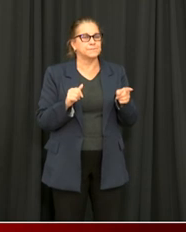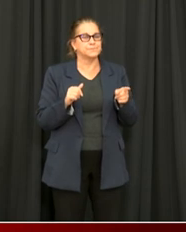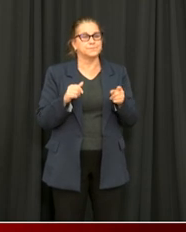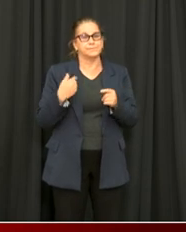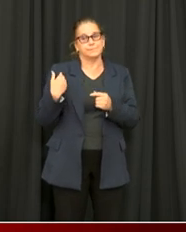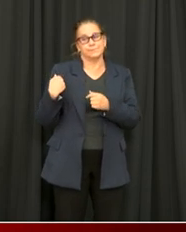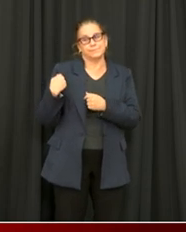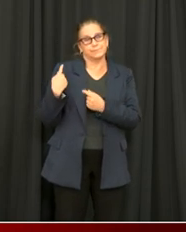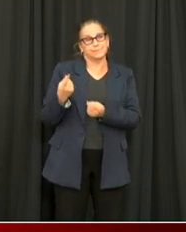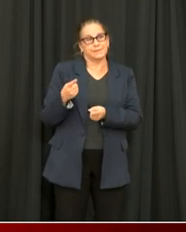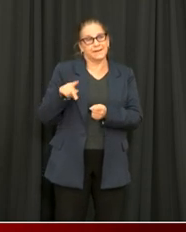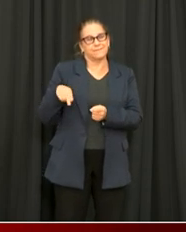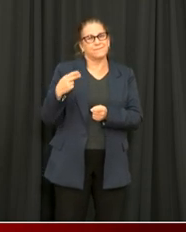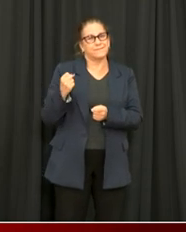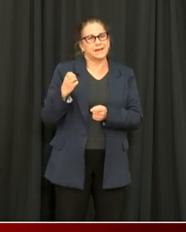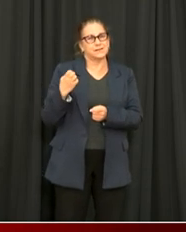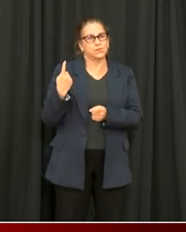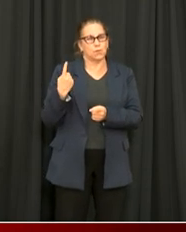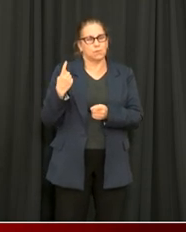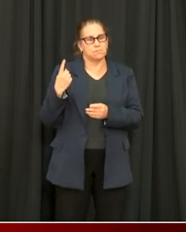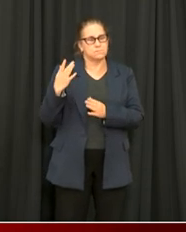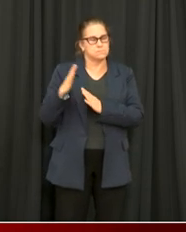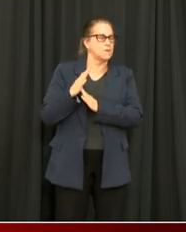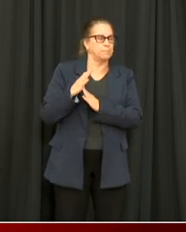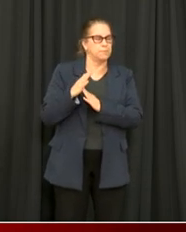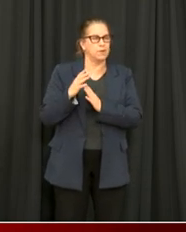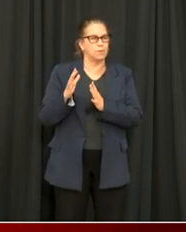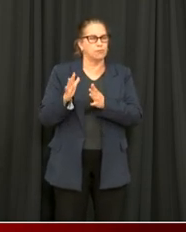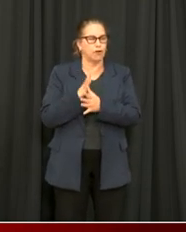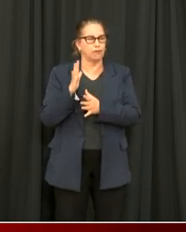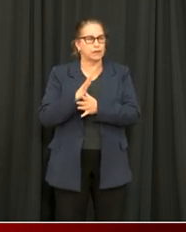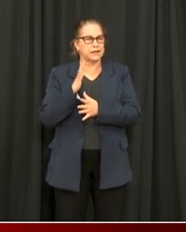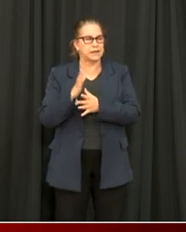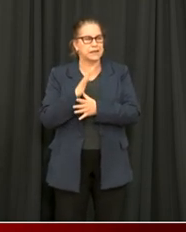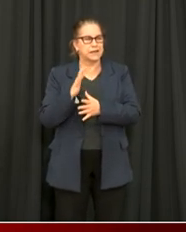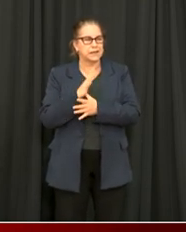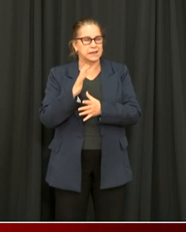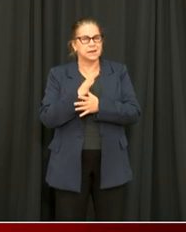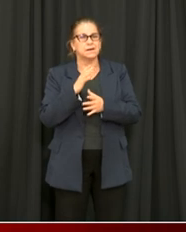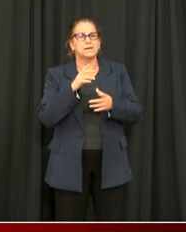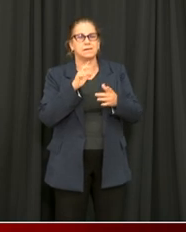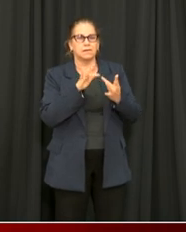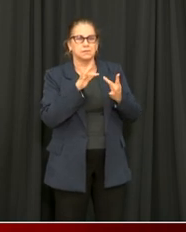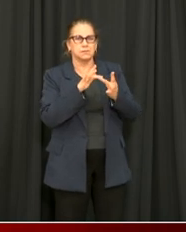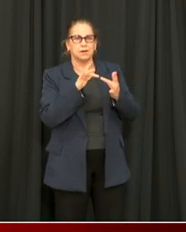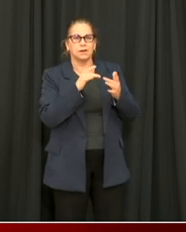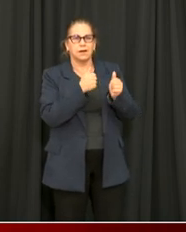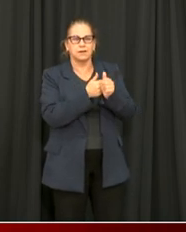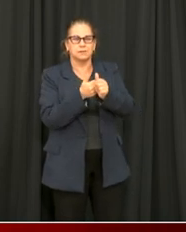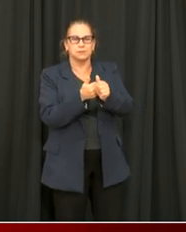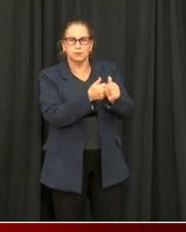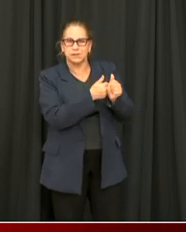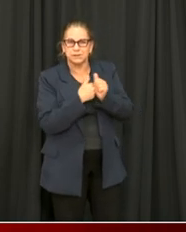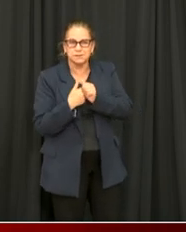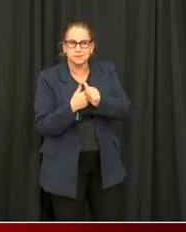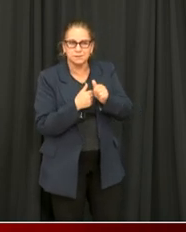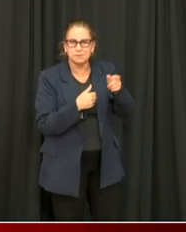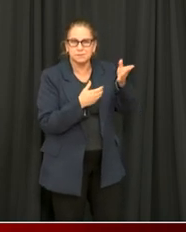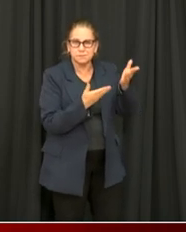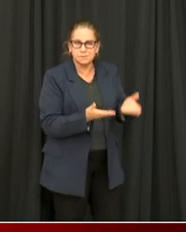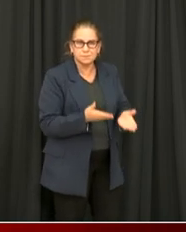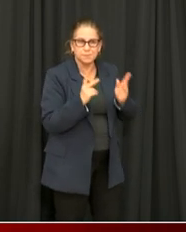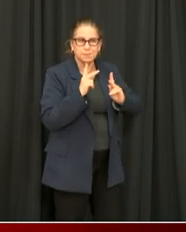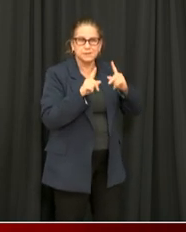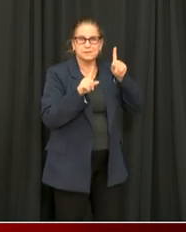priority cases. But now that we are reaching out to all new positive cases, a lot more legwork had to